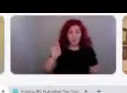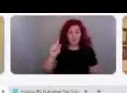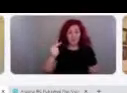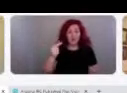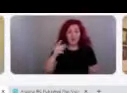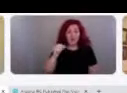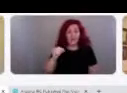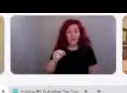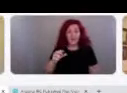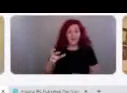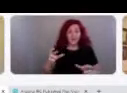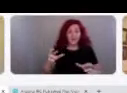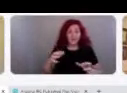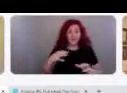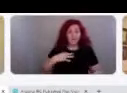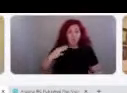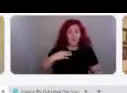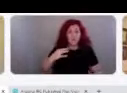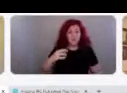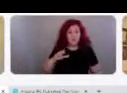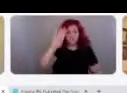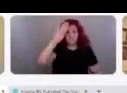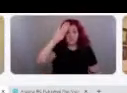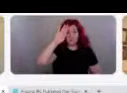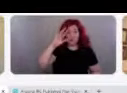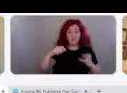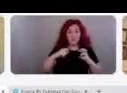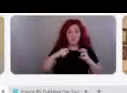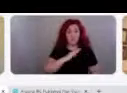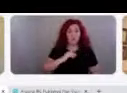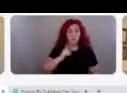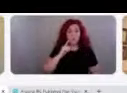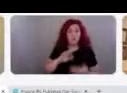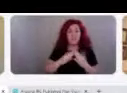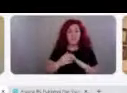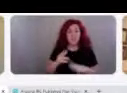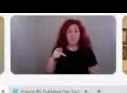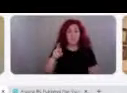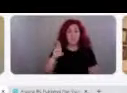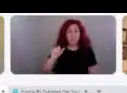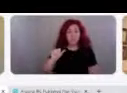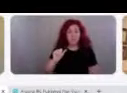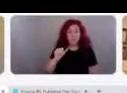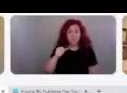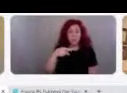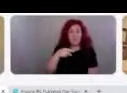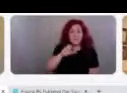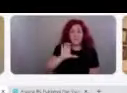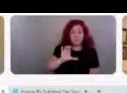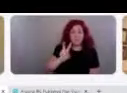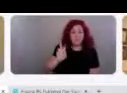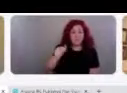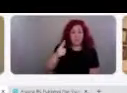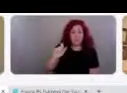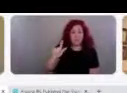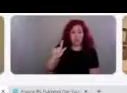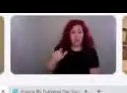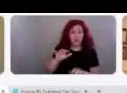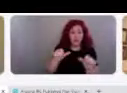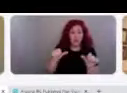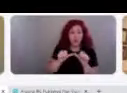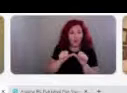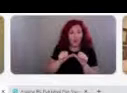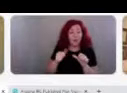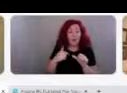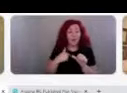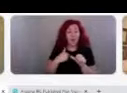retirement board for the city of new york i'm also the pc in the volvo precinct and we're located in